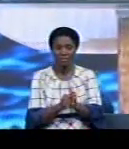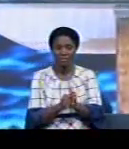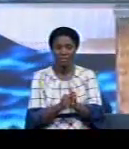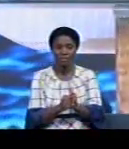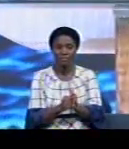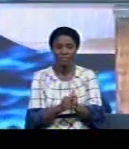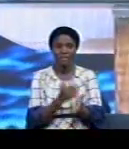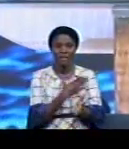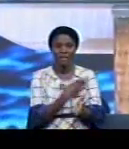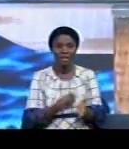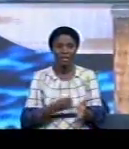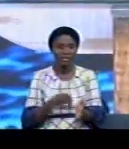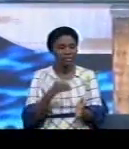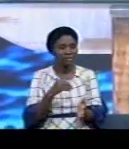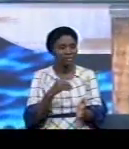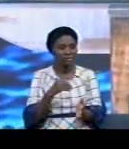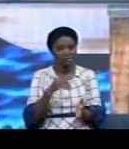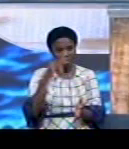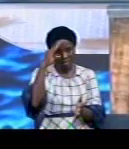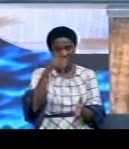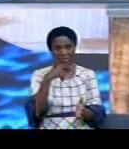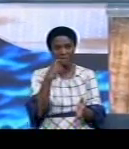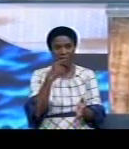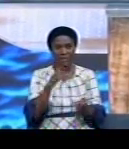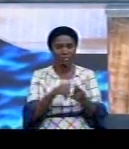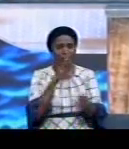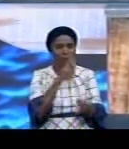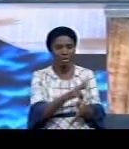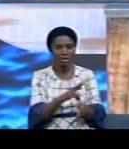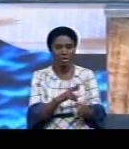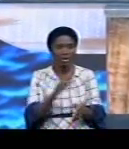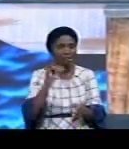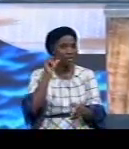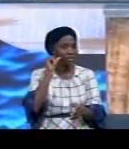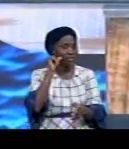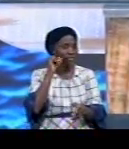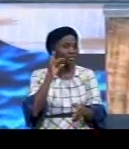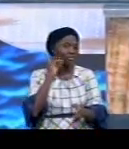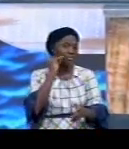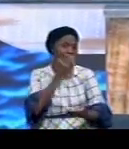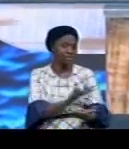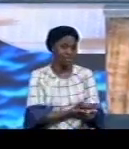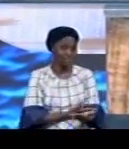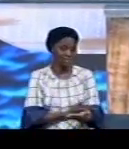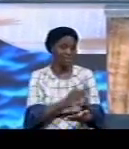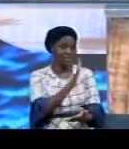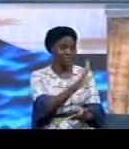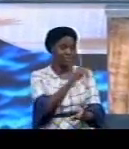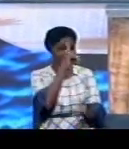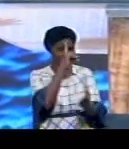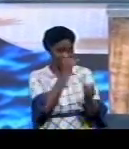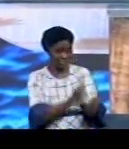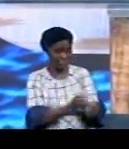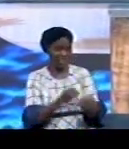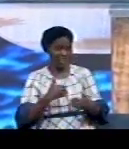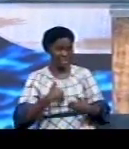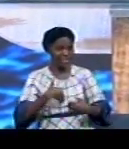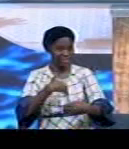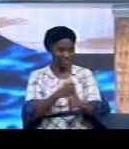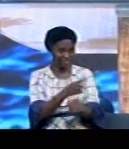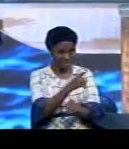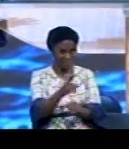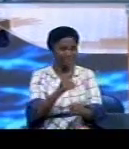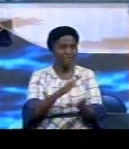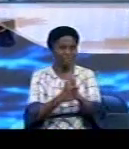said unto her, the woman, daughter, thy faith has made thee whole. Not